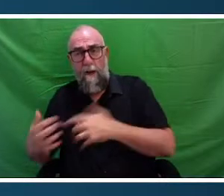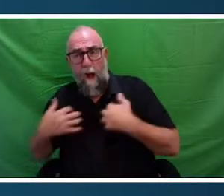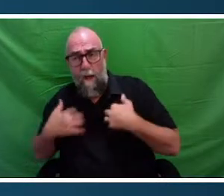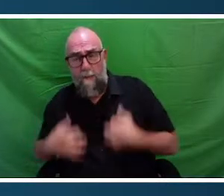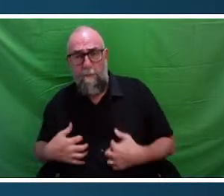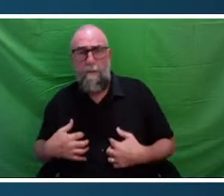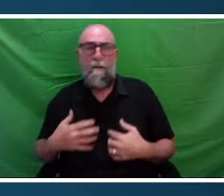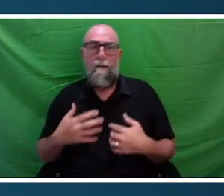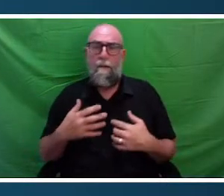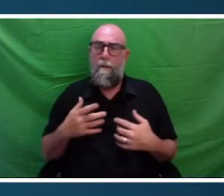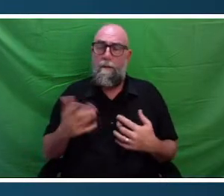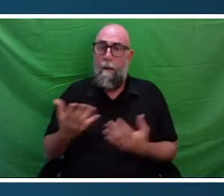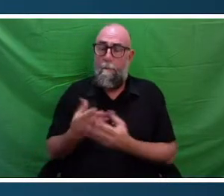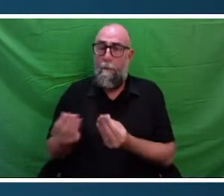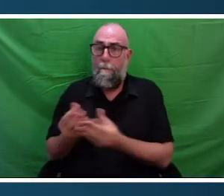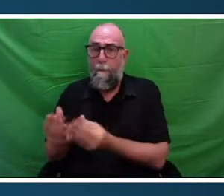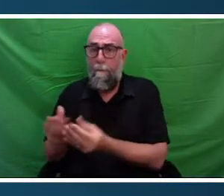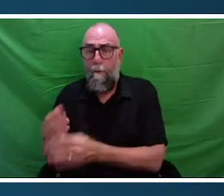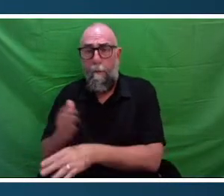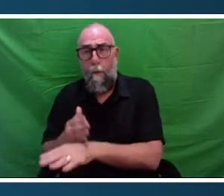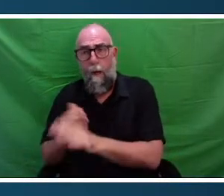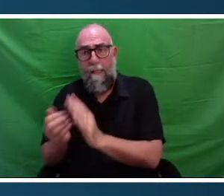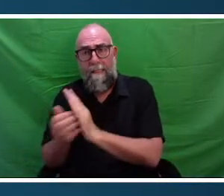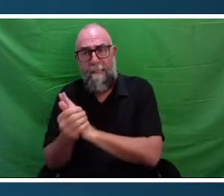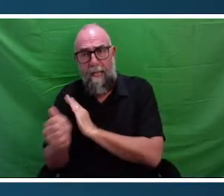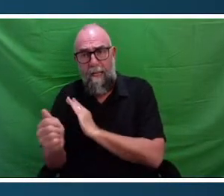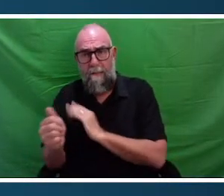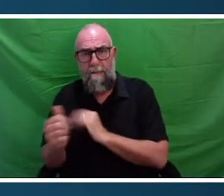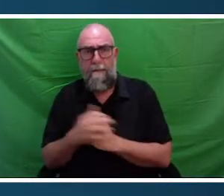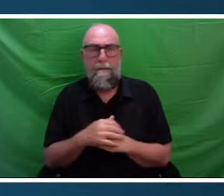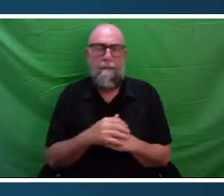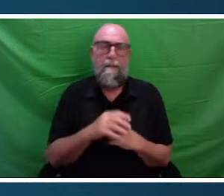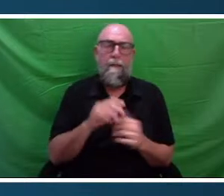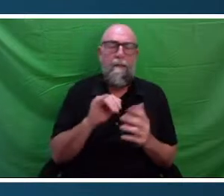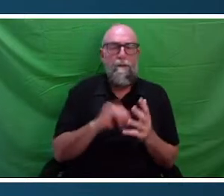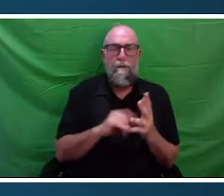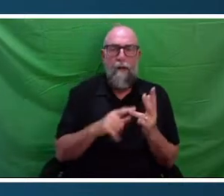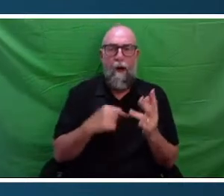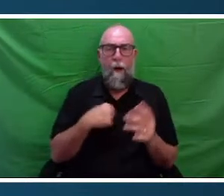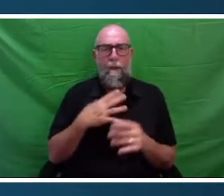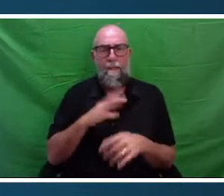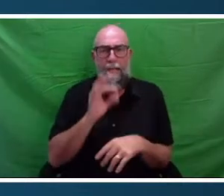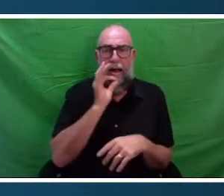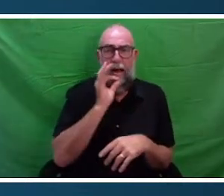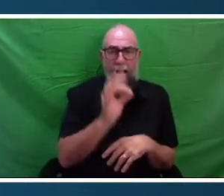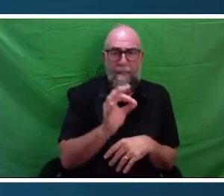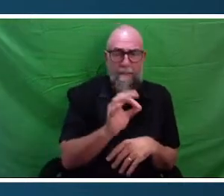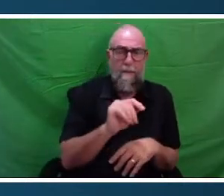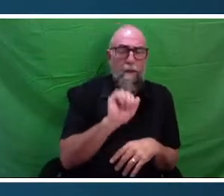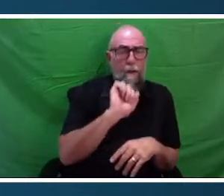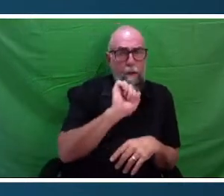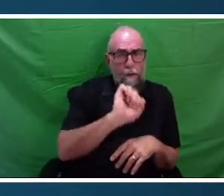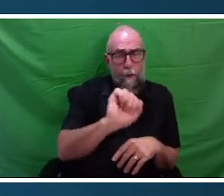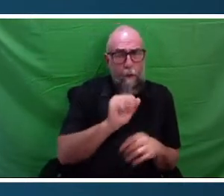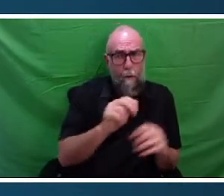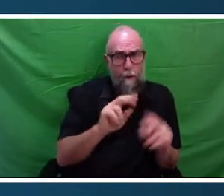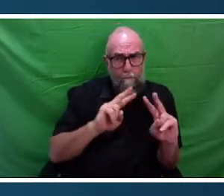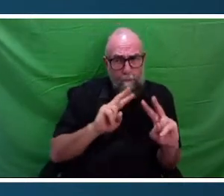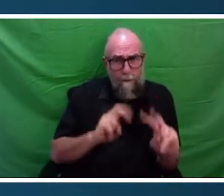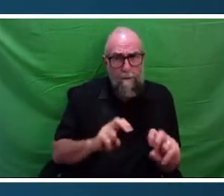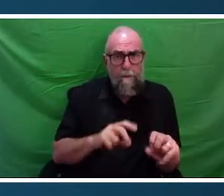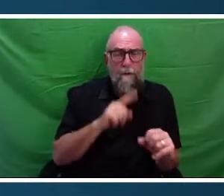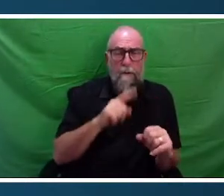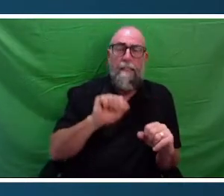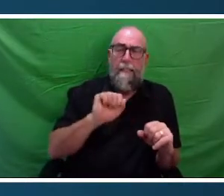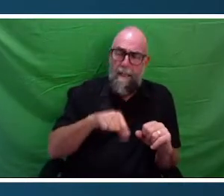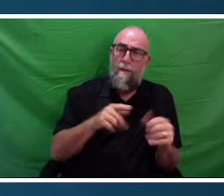I'd be really interested in any comments from the two of you in terms of, I know your particular research is focusing on that individual level, but whether